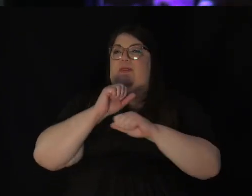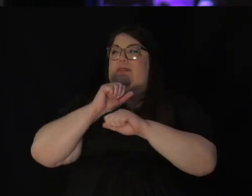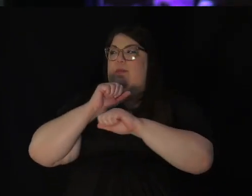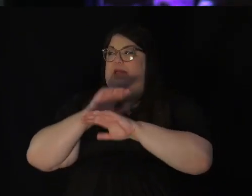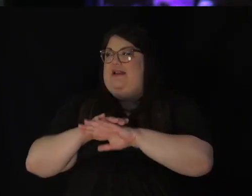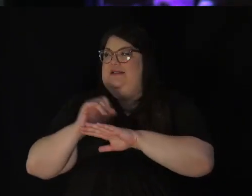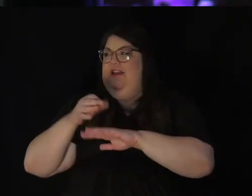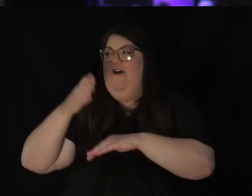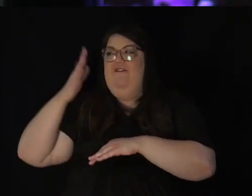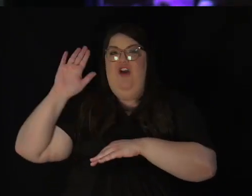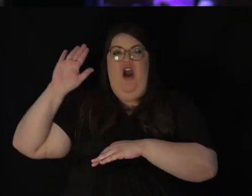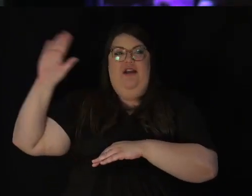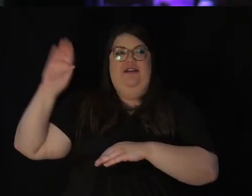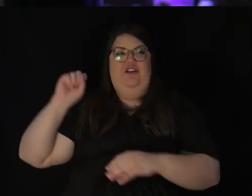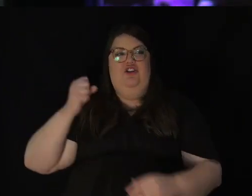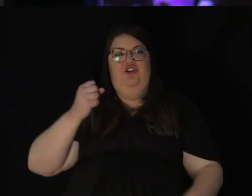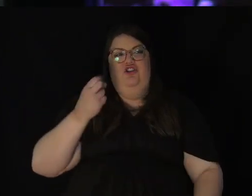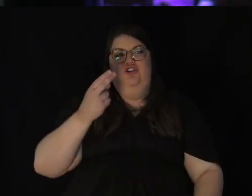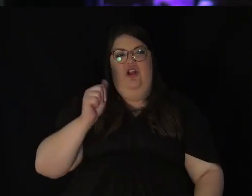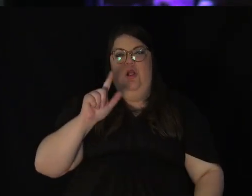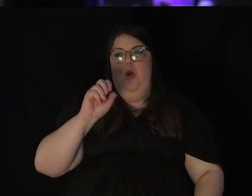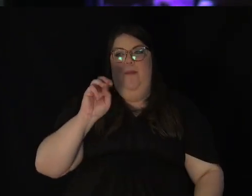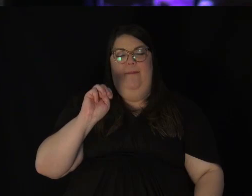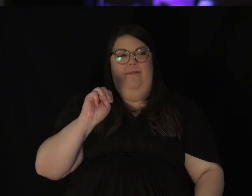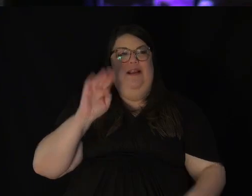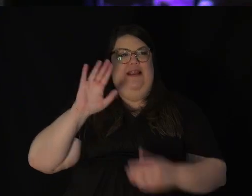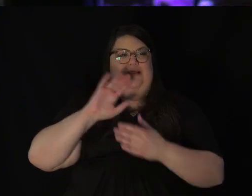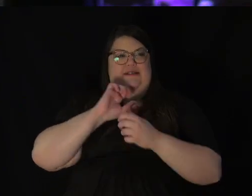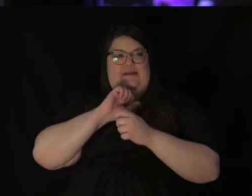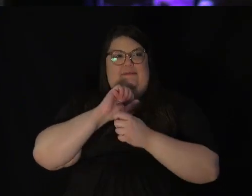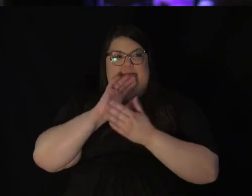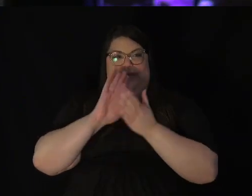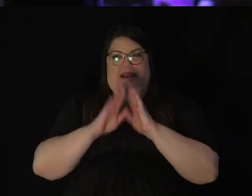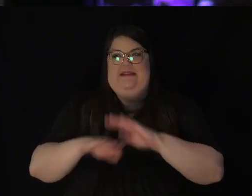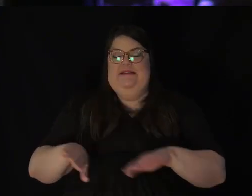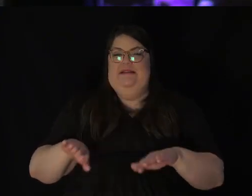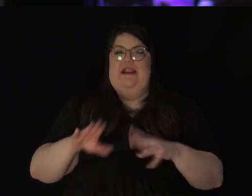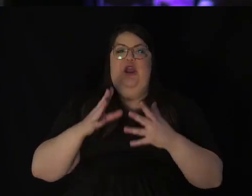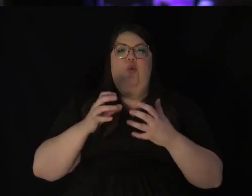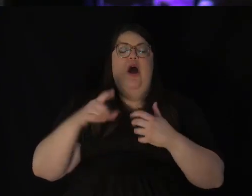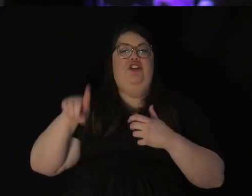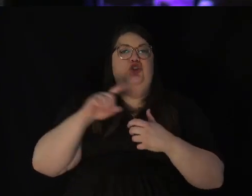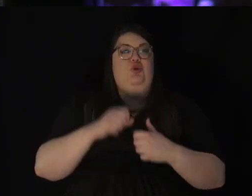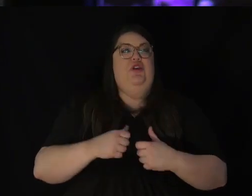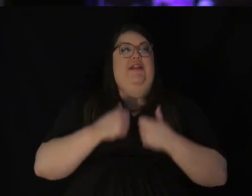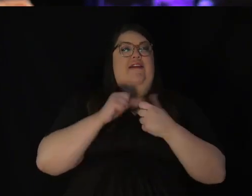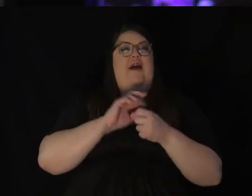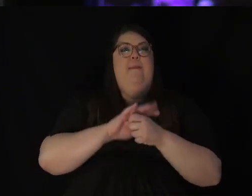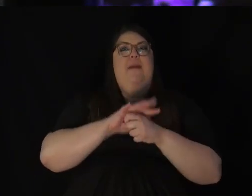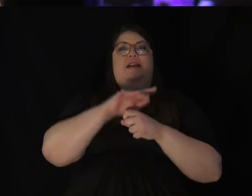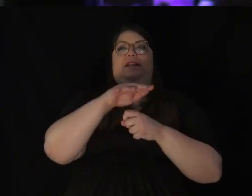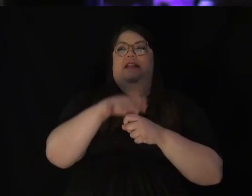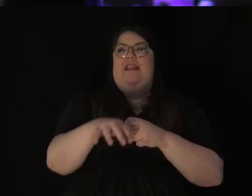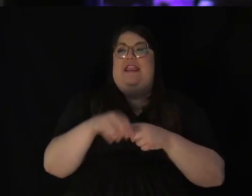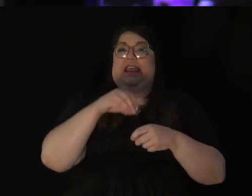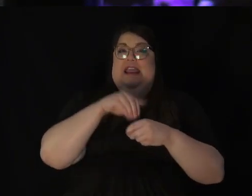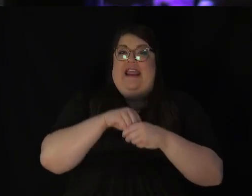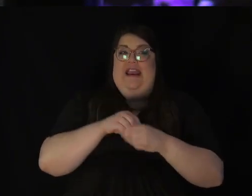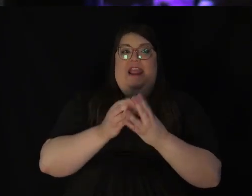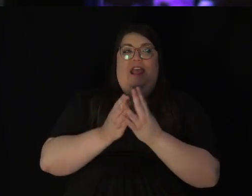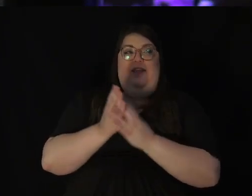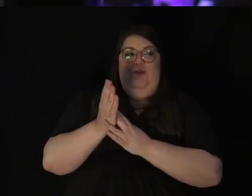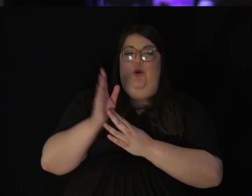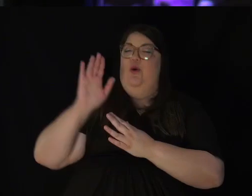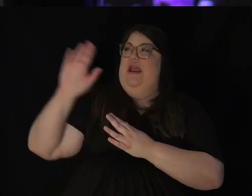God's shalom, God's peace. God wants you living abundantly in and